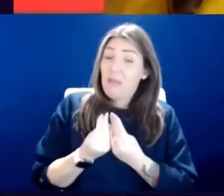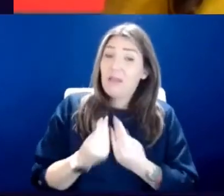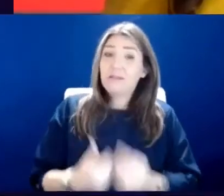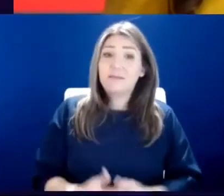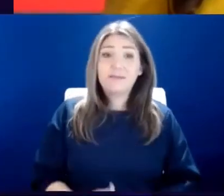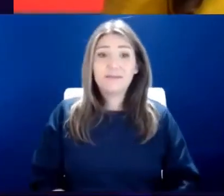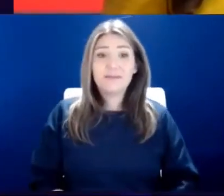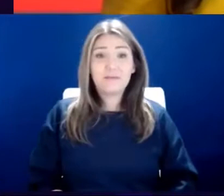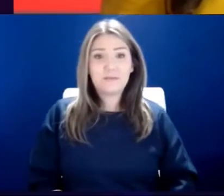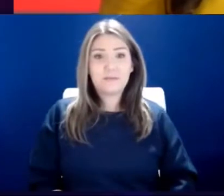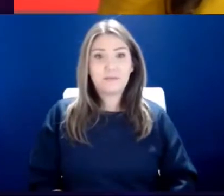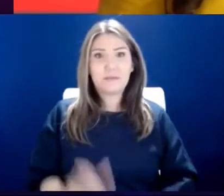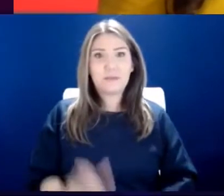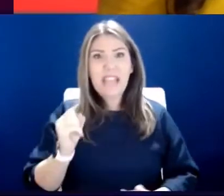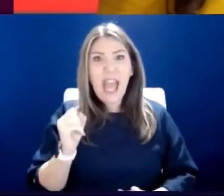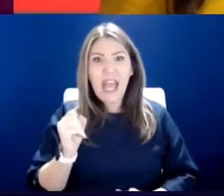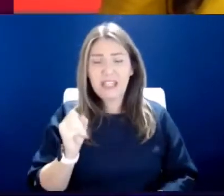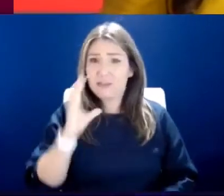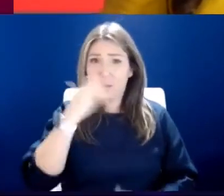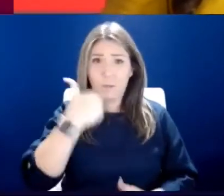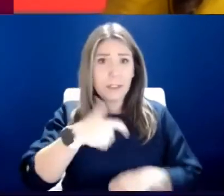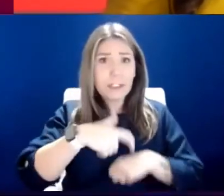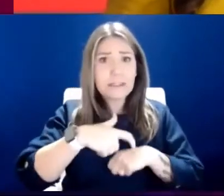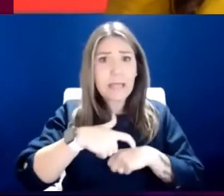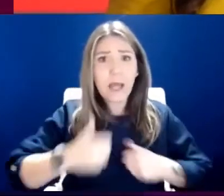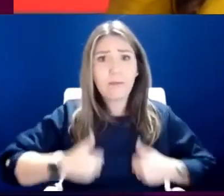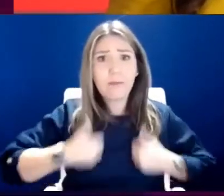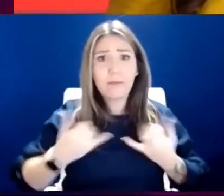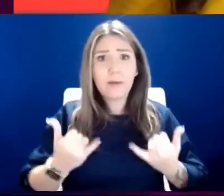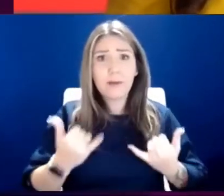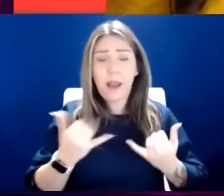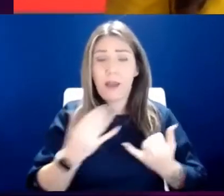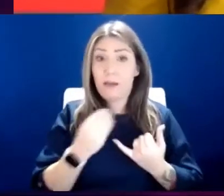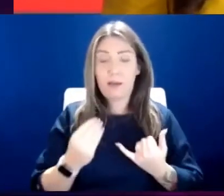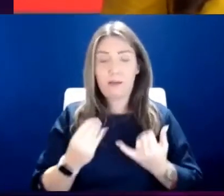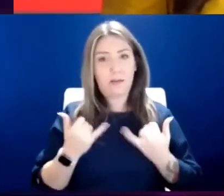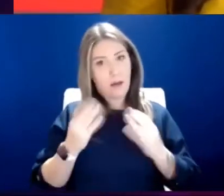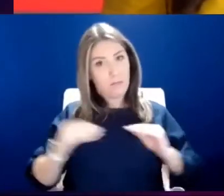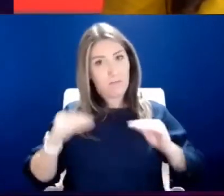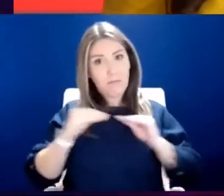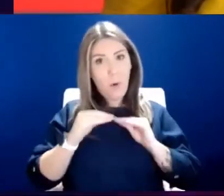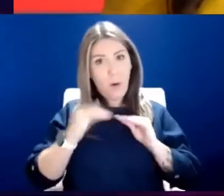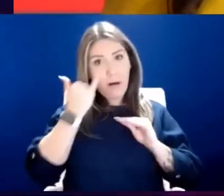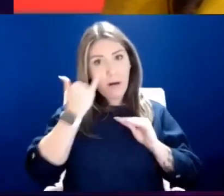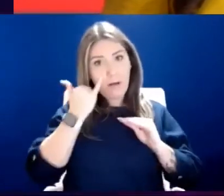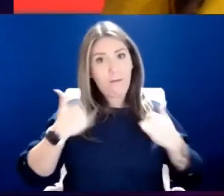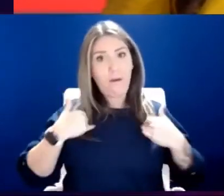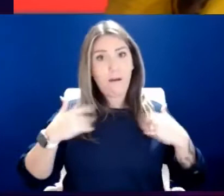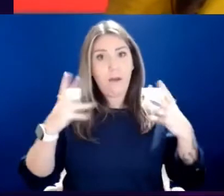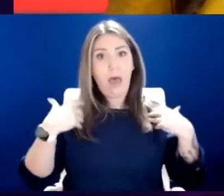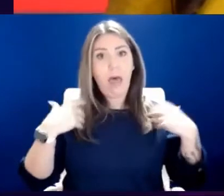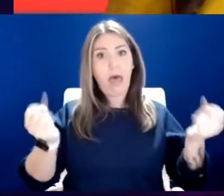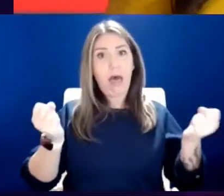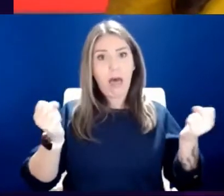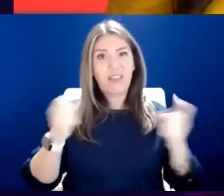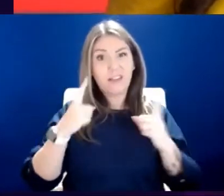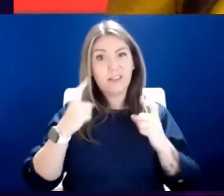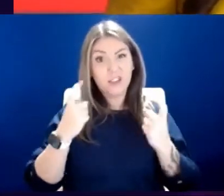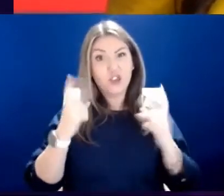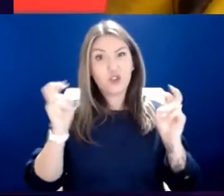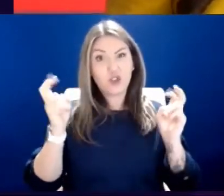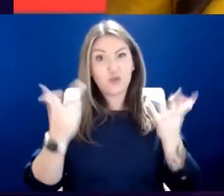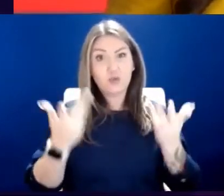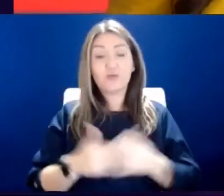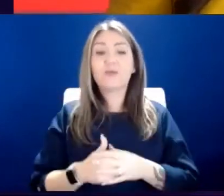in a weird time, and even more so when you're dealing with health complications. I want to bring in someone who's become like family to you,